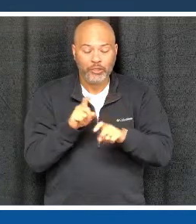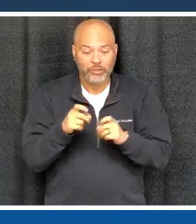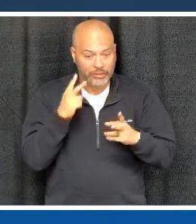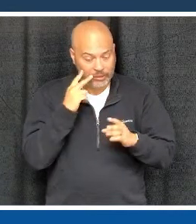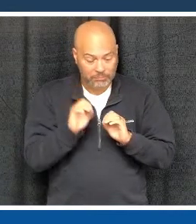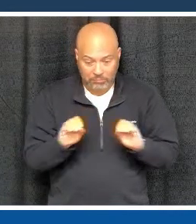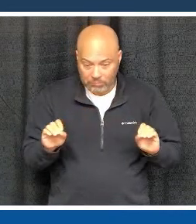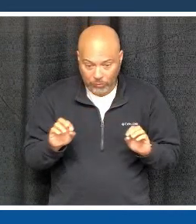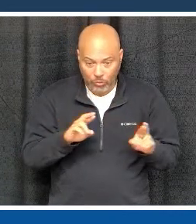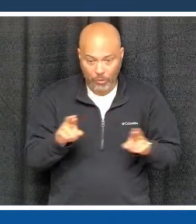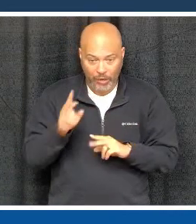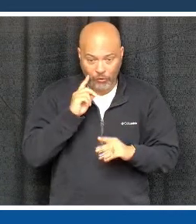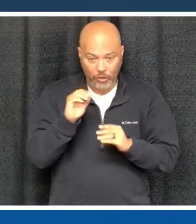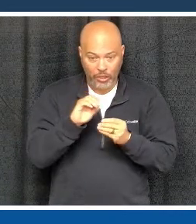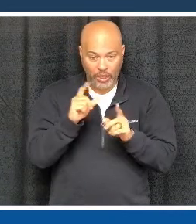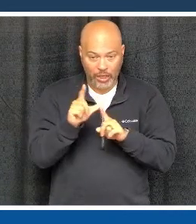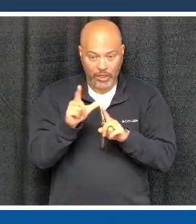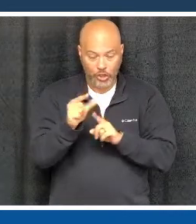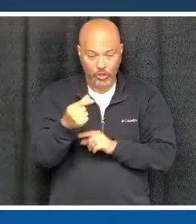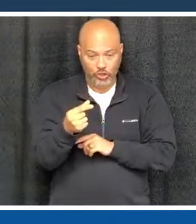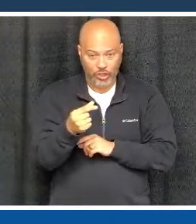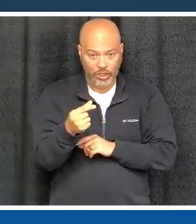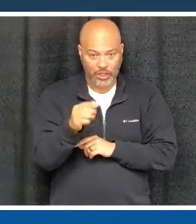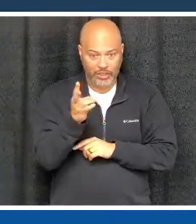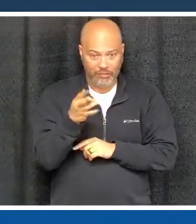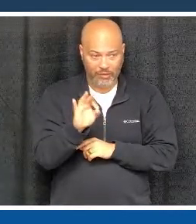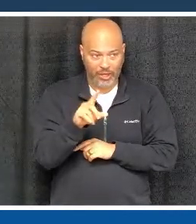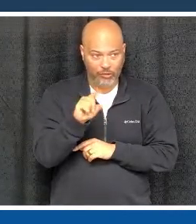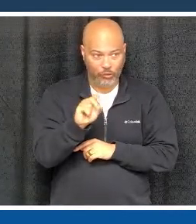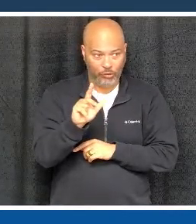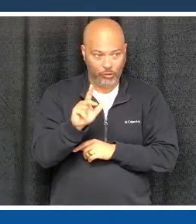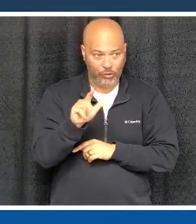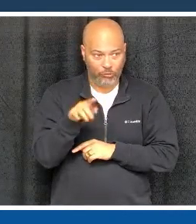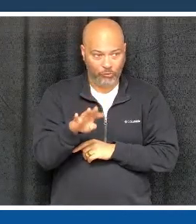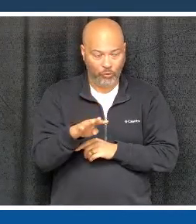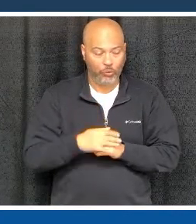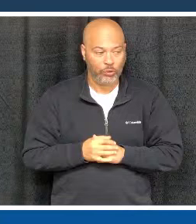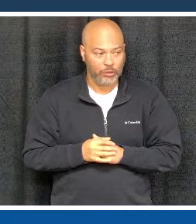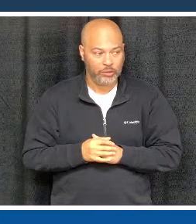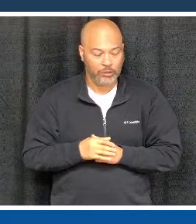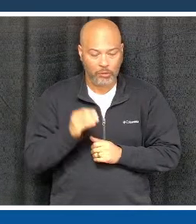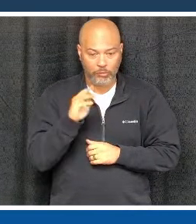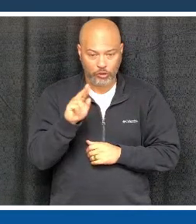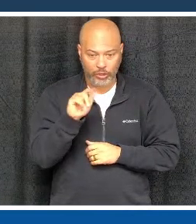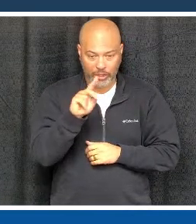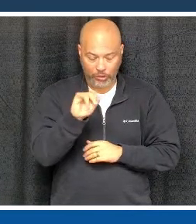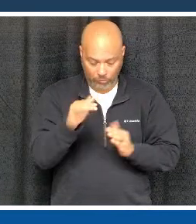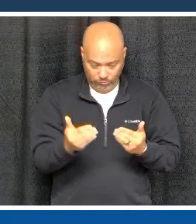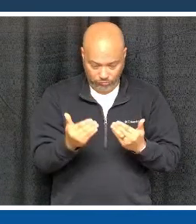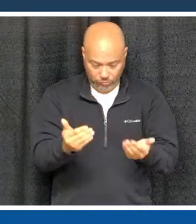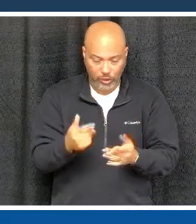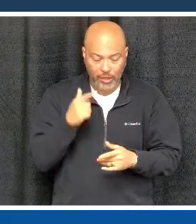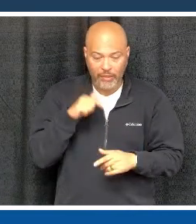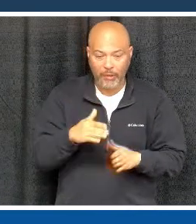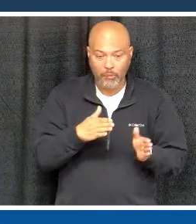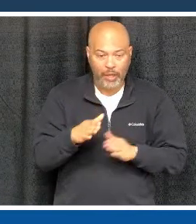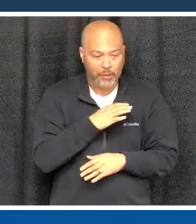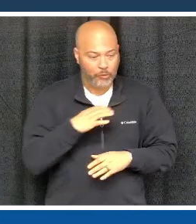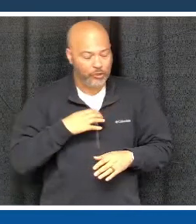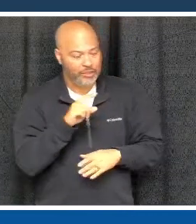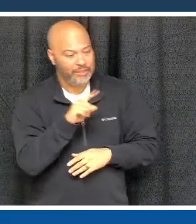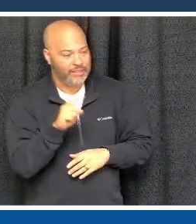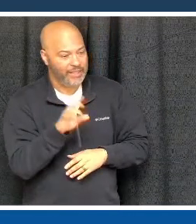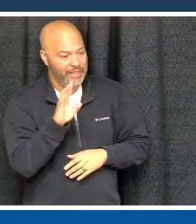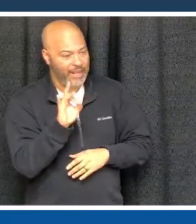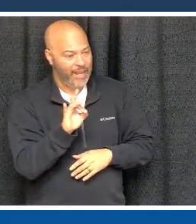Seeing none, we're ready for item G, ordinance 79, 2023-24. Mr. Tyndall. This is Planning Commission case